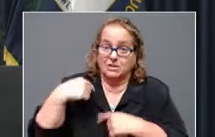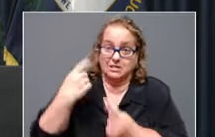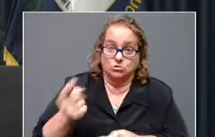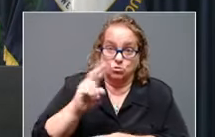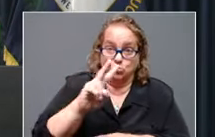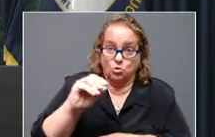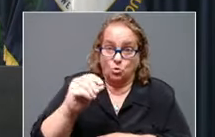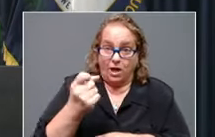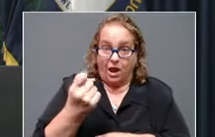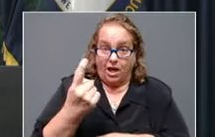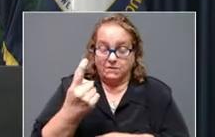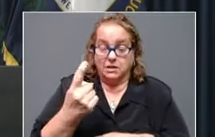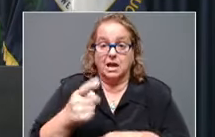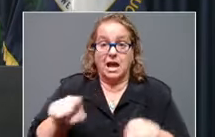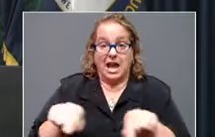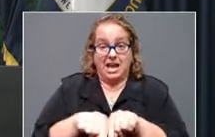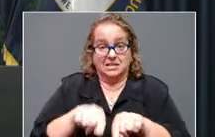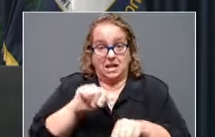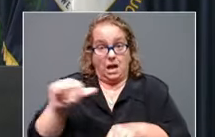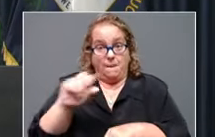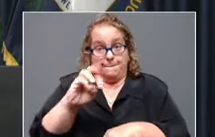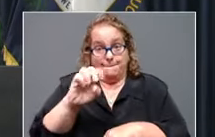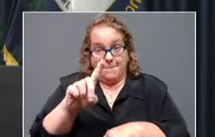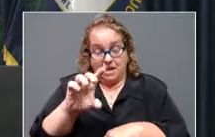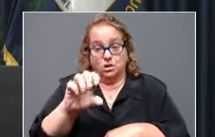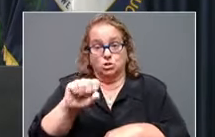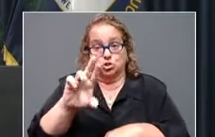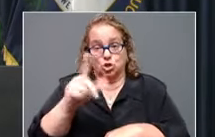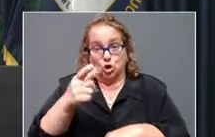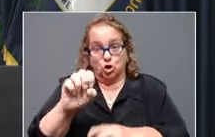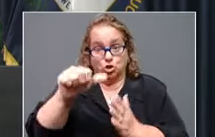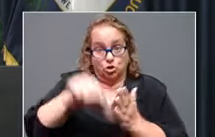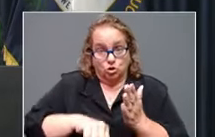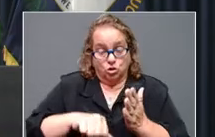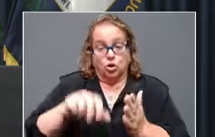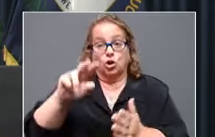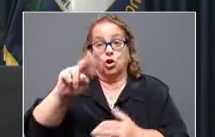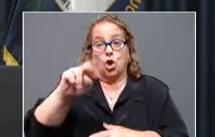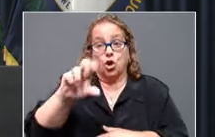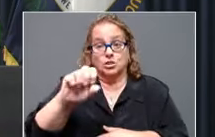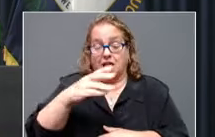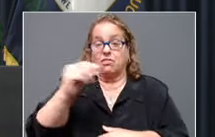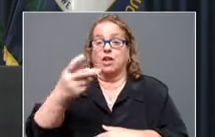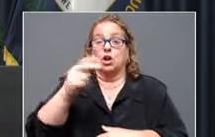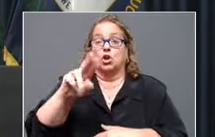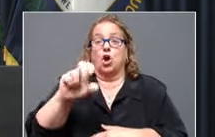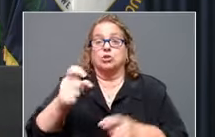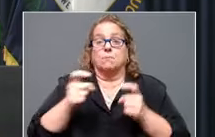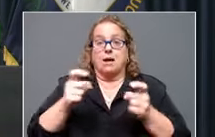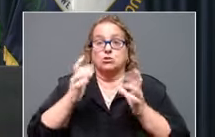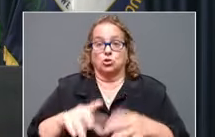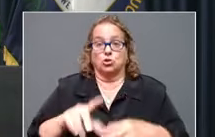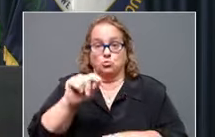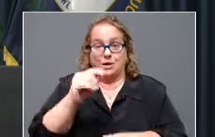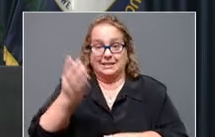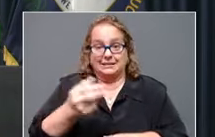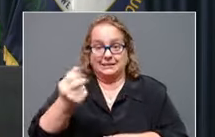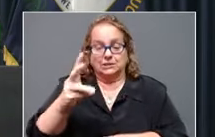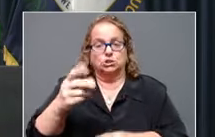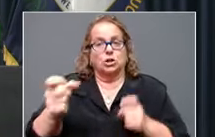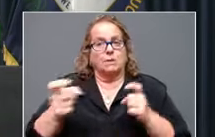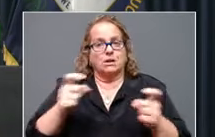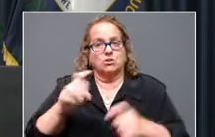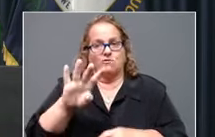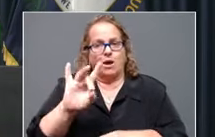in Kentucky to help treat somebody with COVID. Now, she has been fighting this battle since